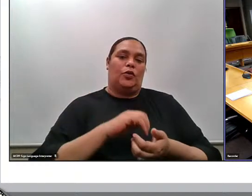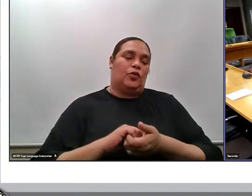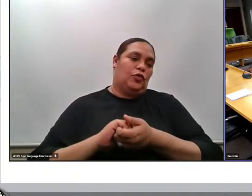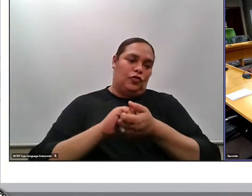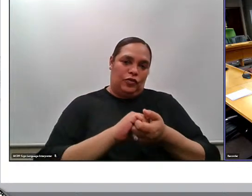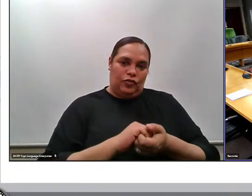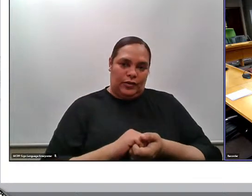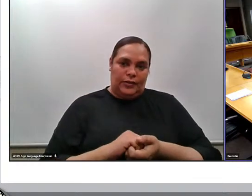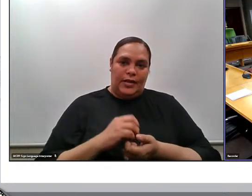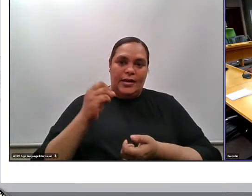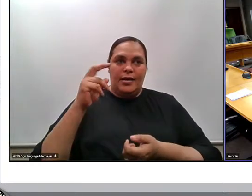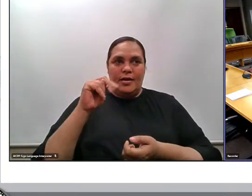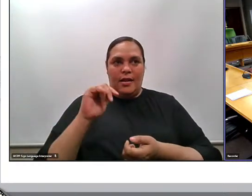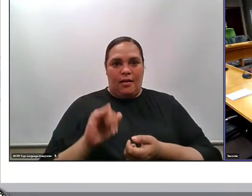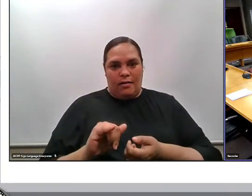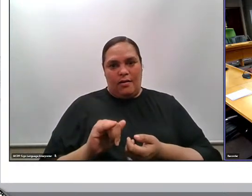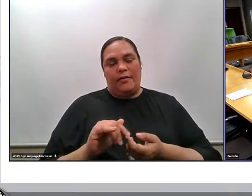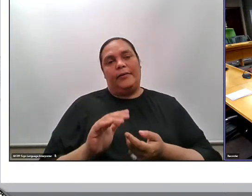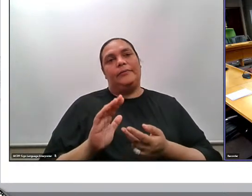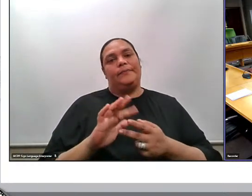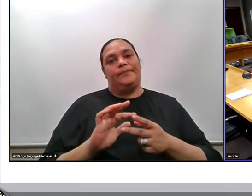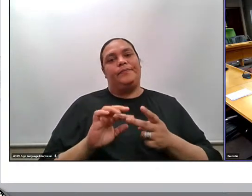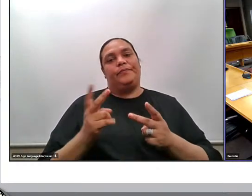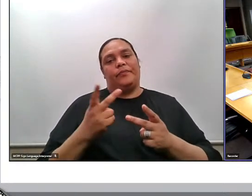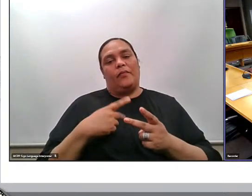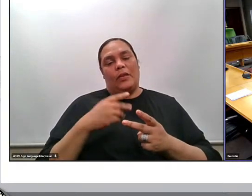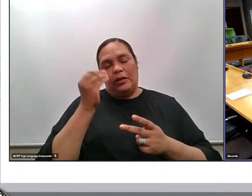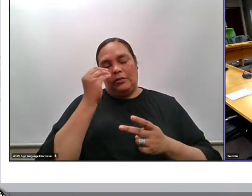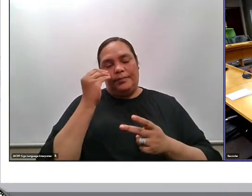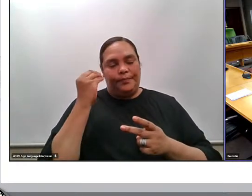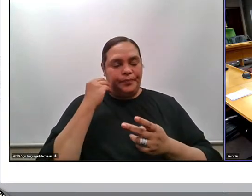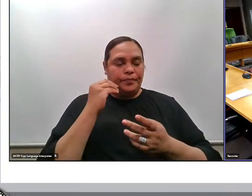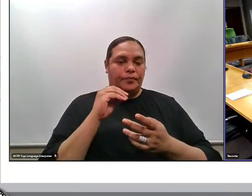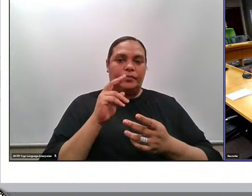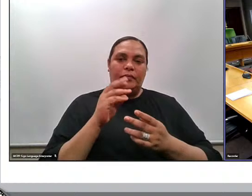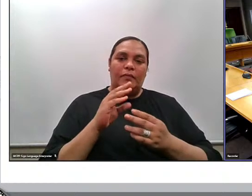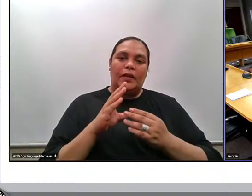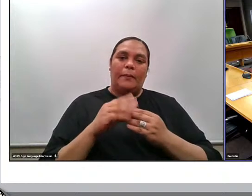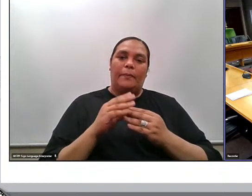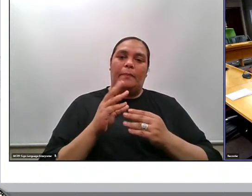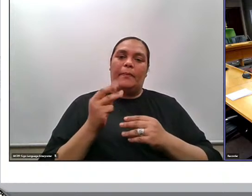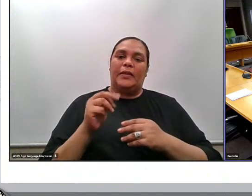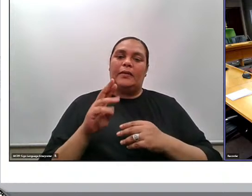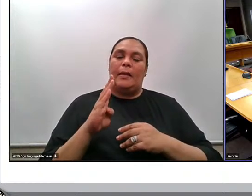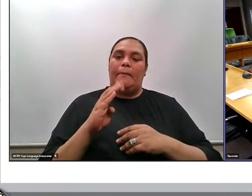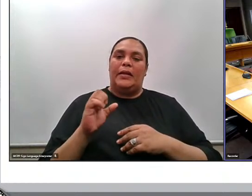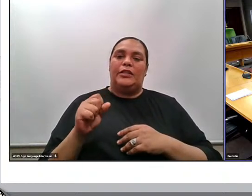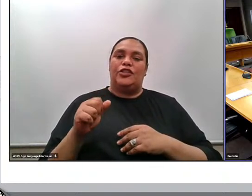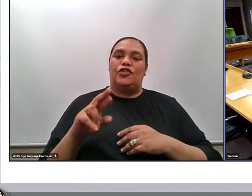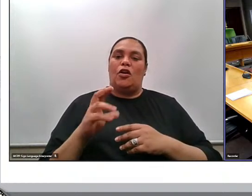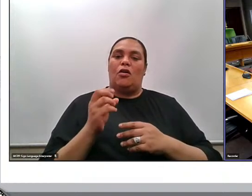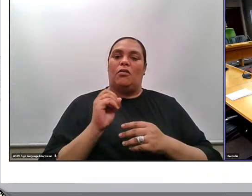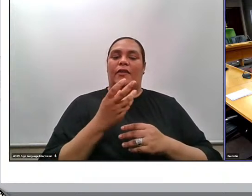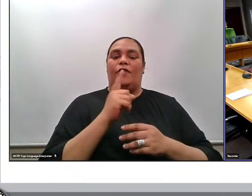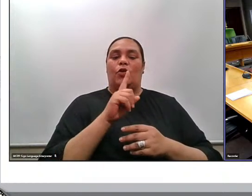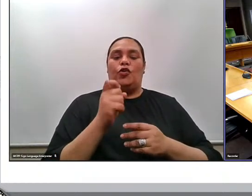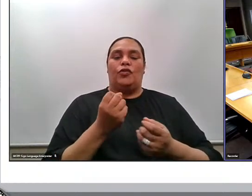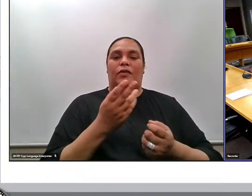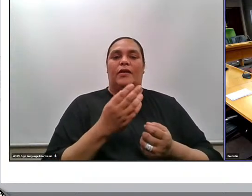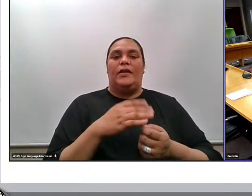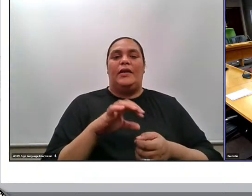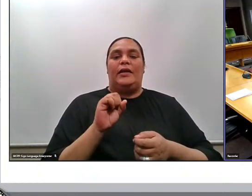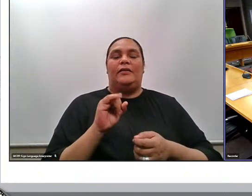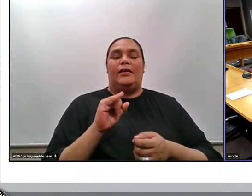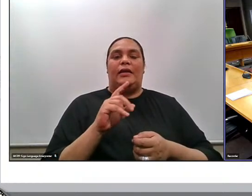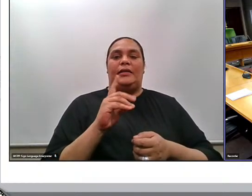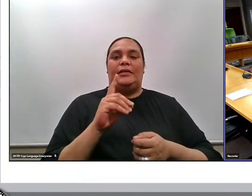Association. Then I did note Mr. Bester would be submitting questions to the SIDZ. I'm not